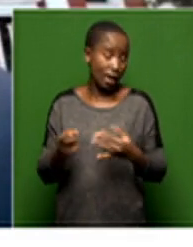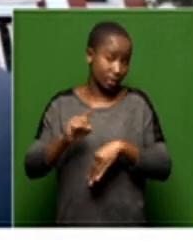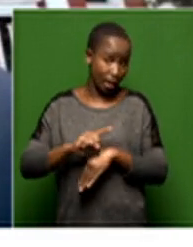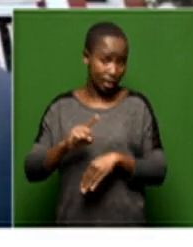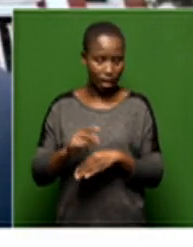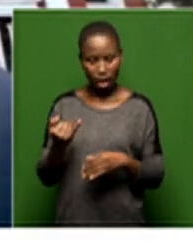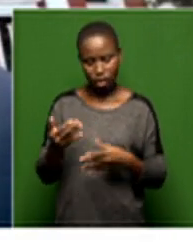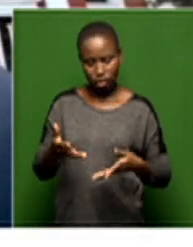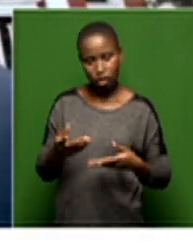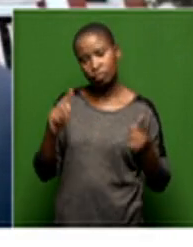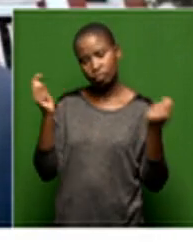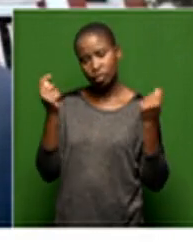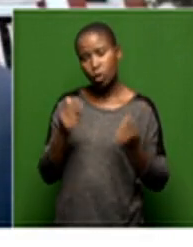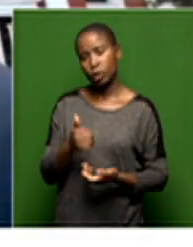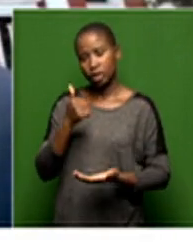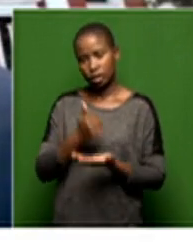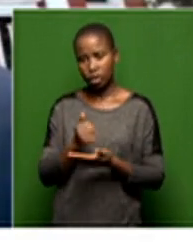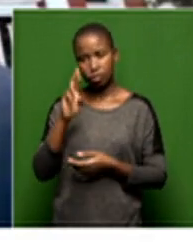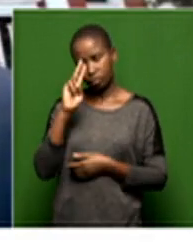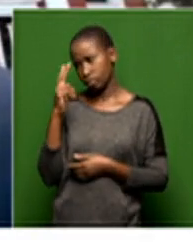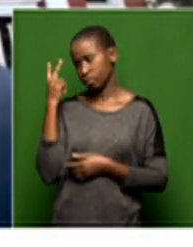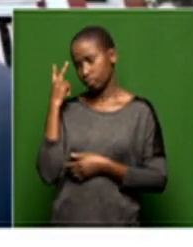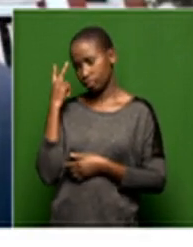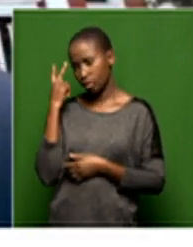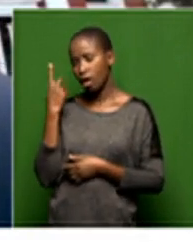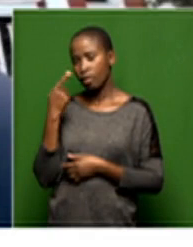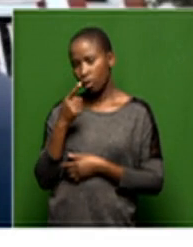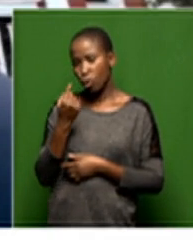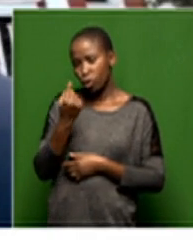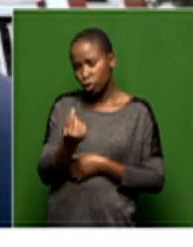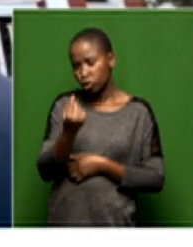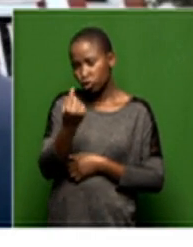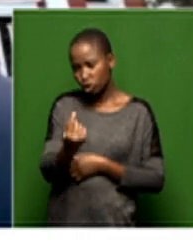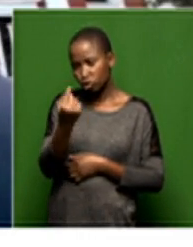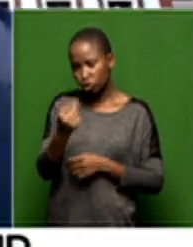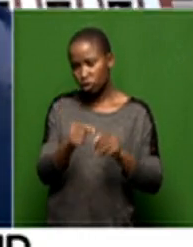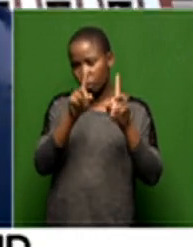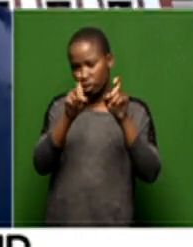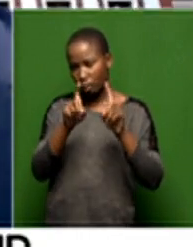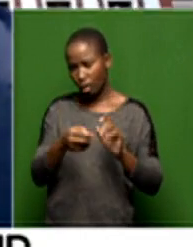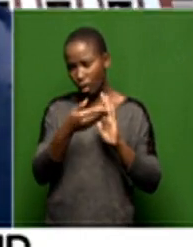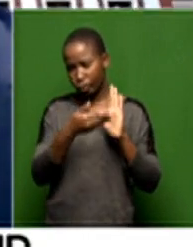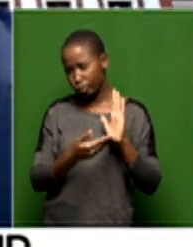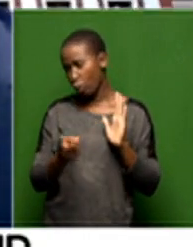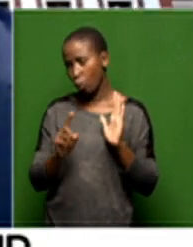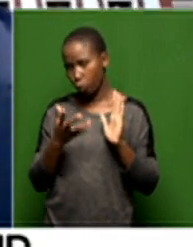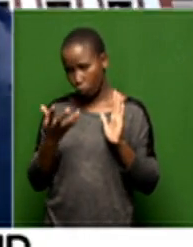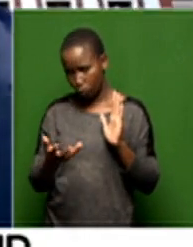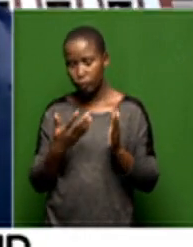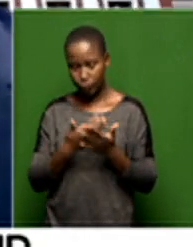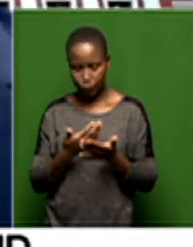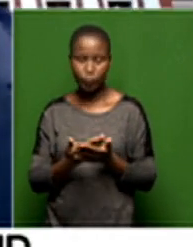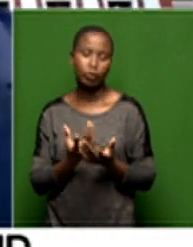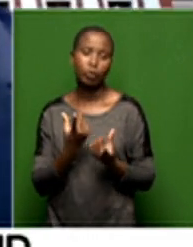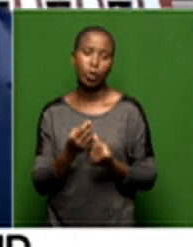back and reflect on each and every one of those principles. Mm-hmm. And I hear your views, and it